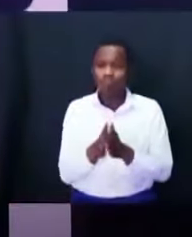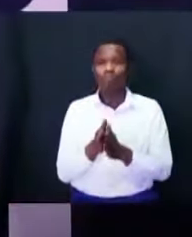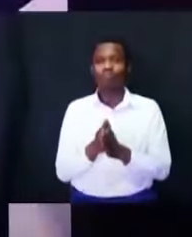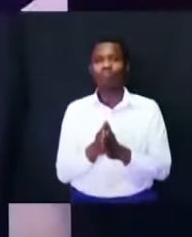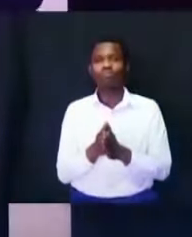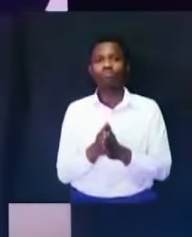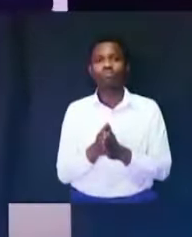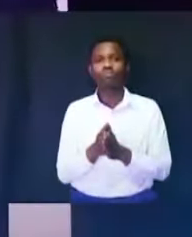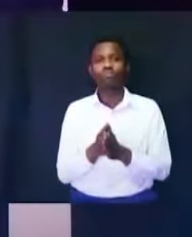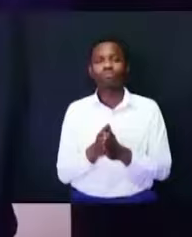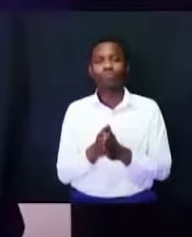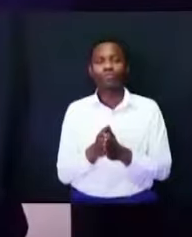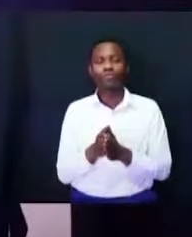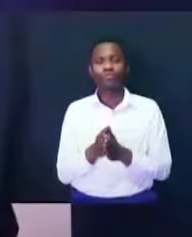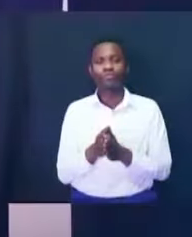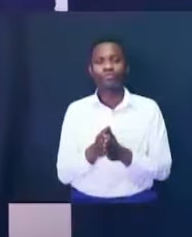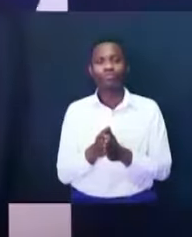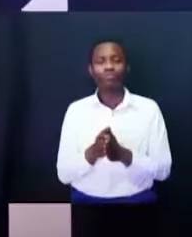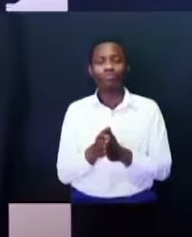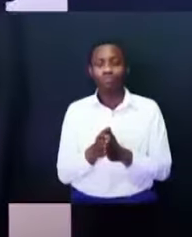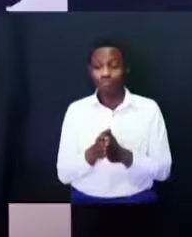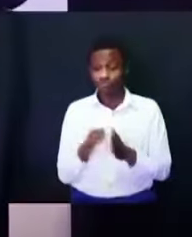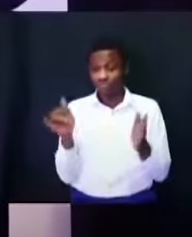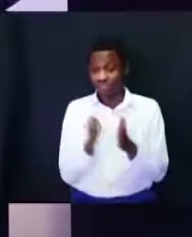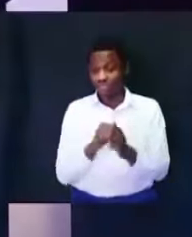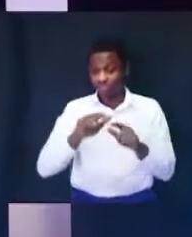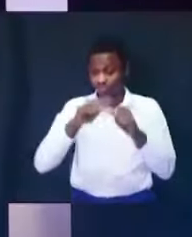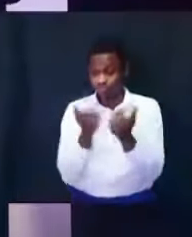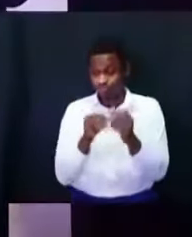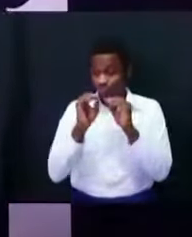Brothers the target of these teachings of